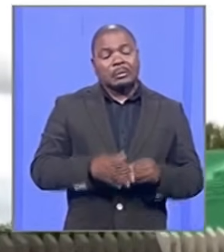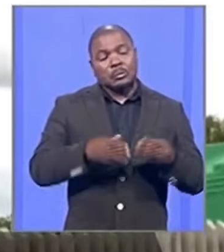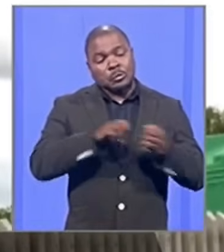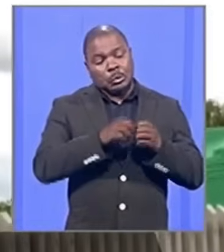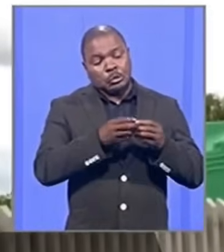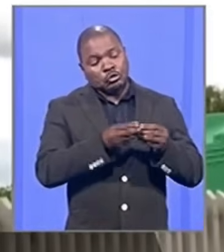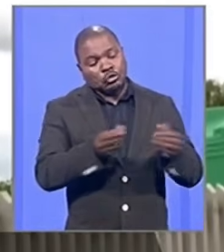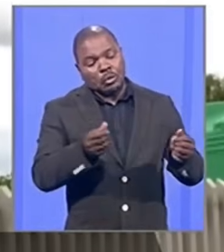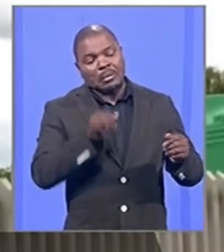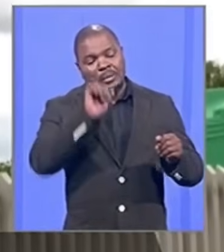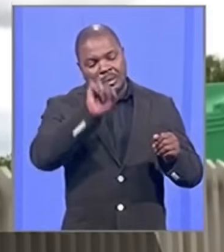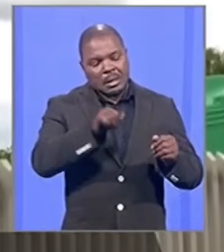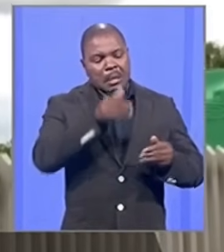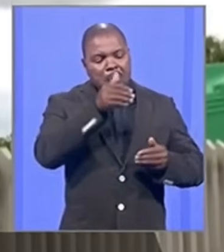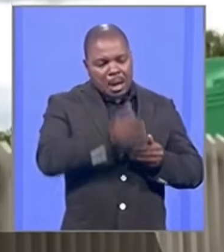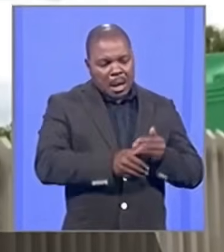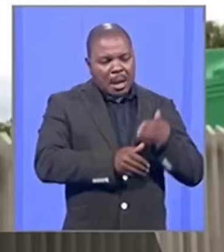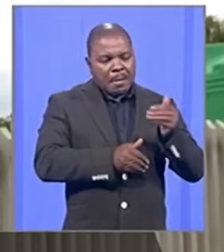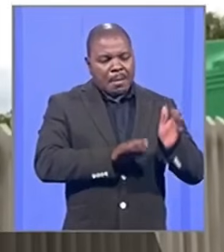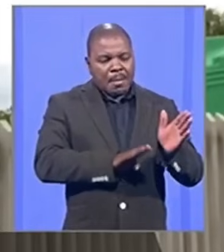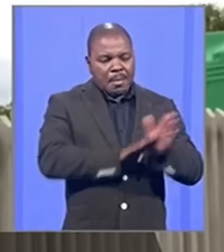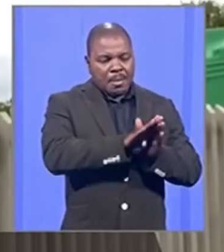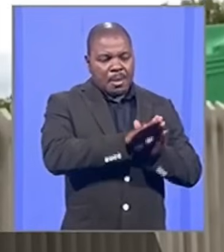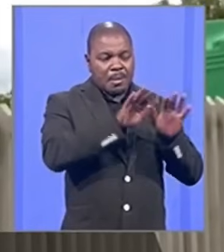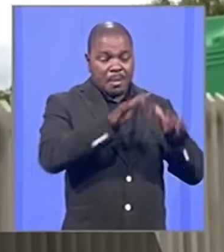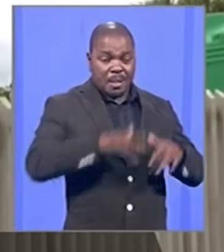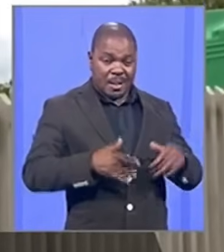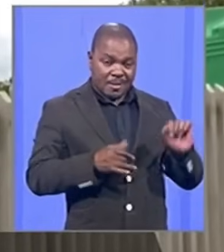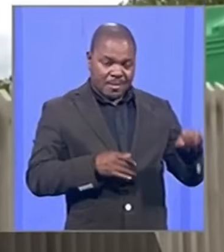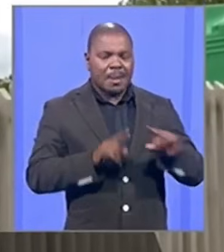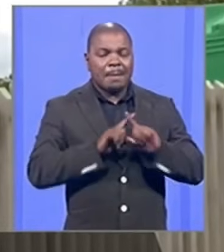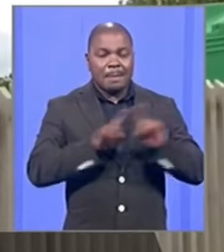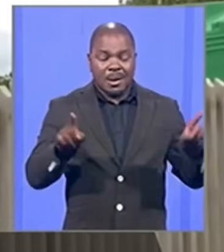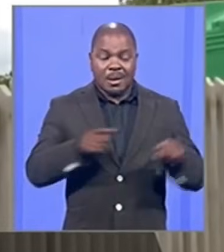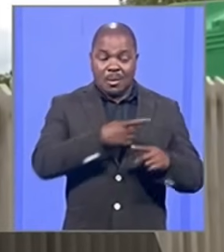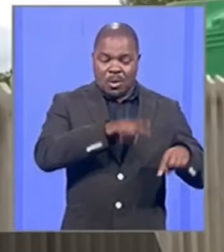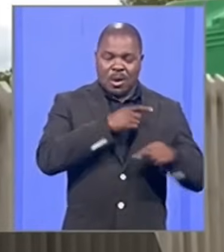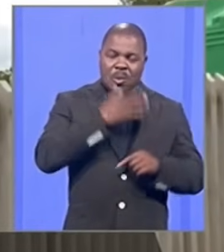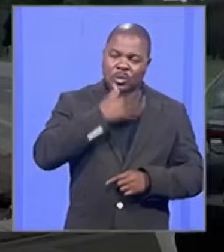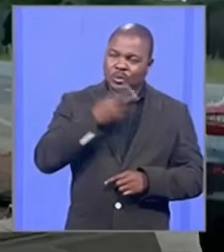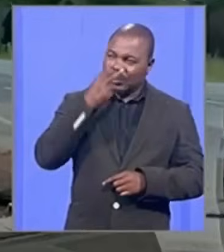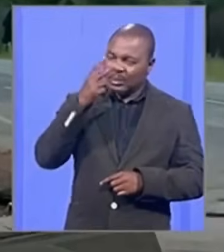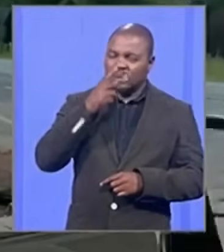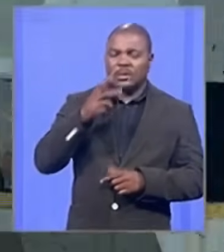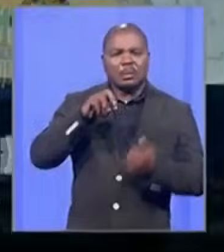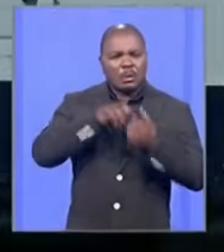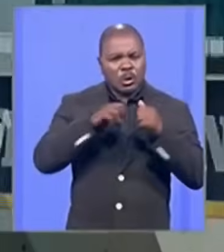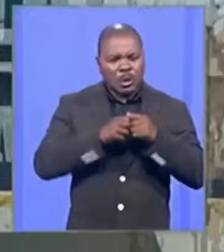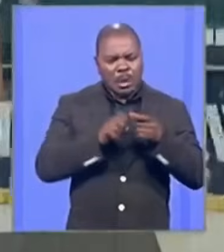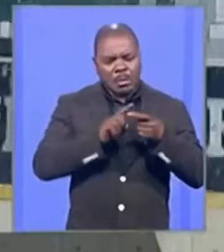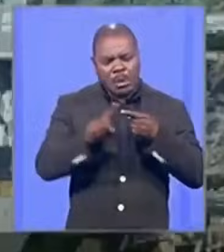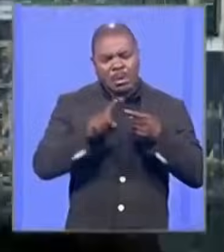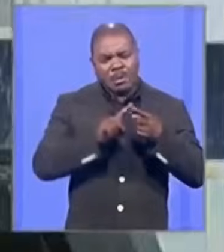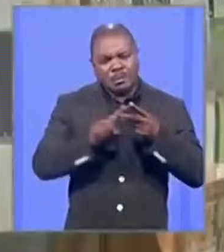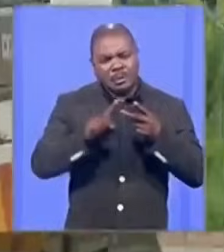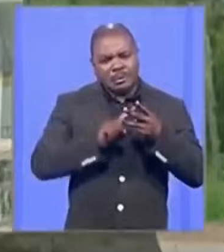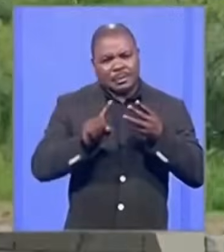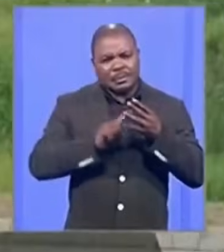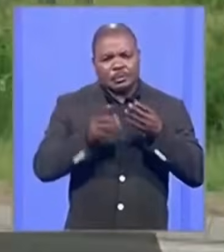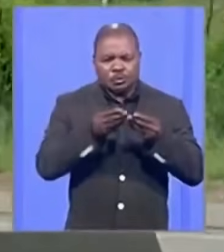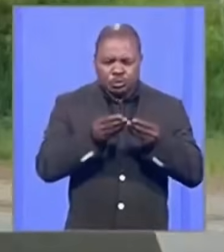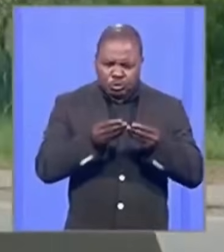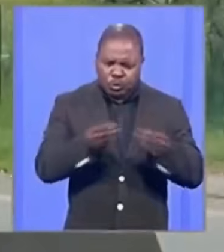e entsweng ho ntlafatsa maphelo a baahi ba re ba lakatsa ho bona a mang a mathata ao ba tabaneng lona